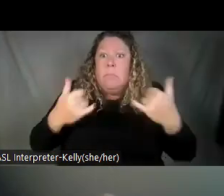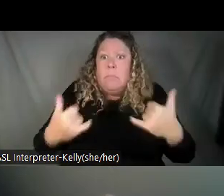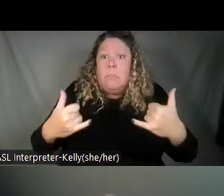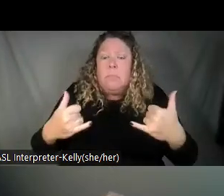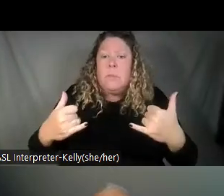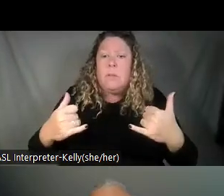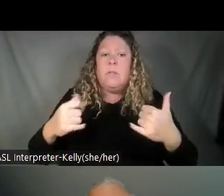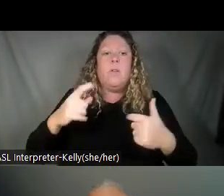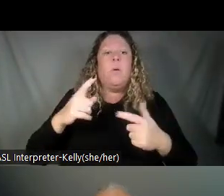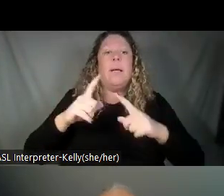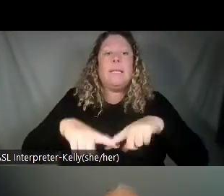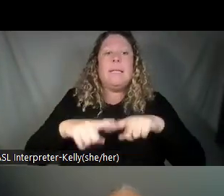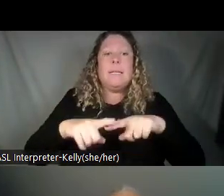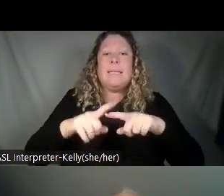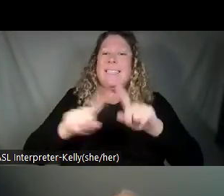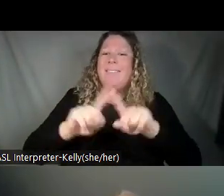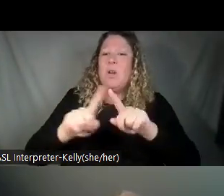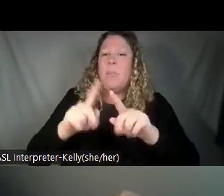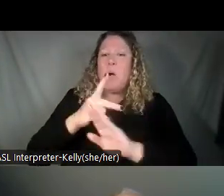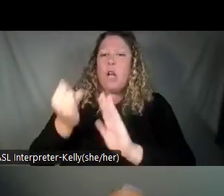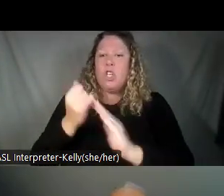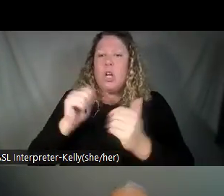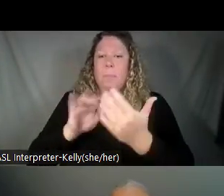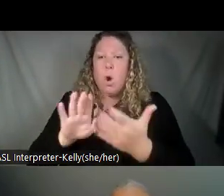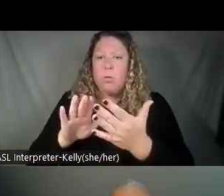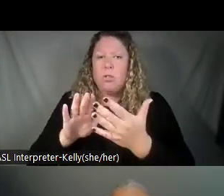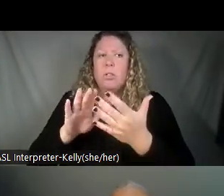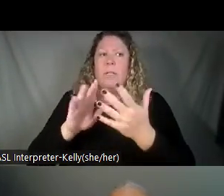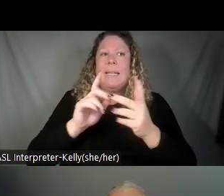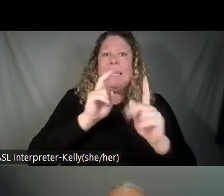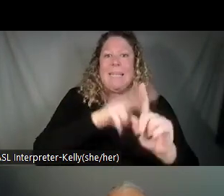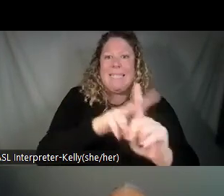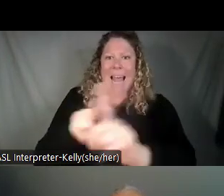project approaches will be given to different sizes of teams.